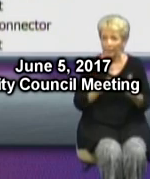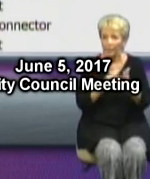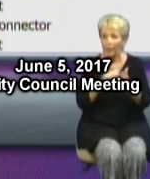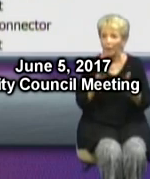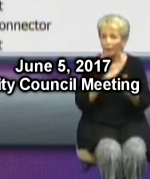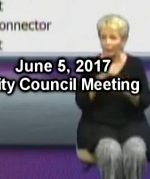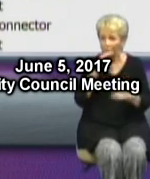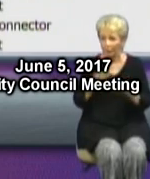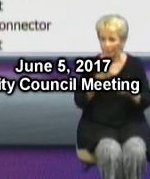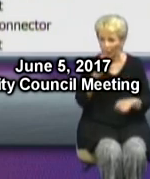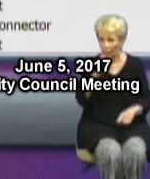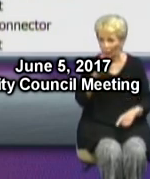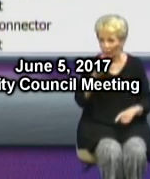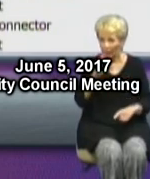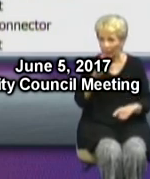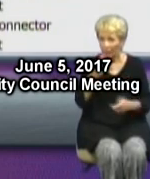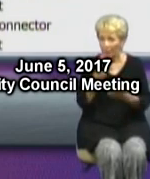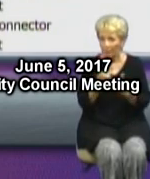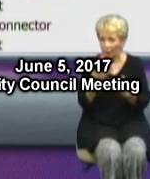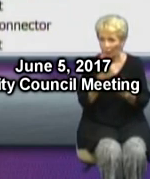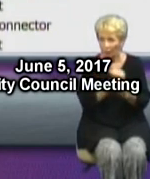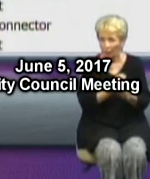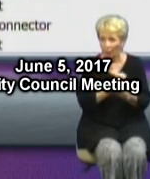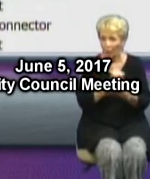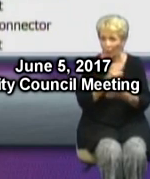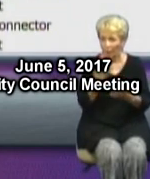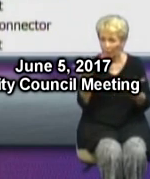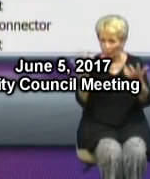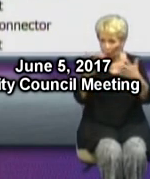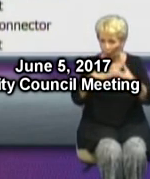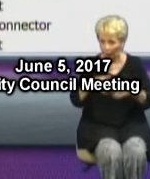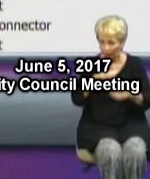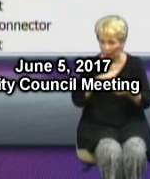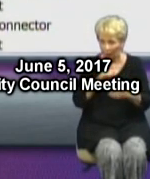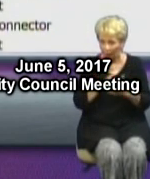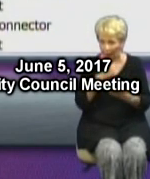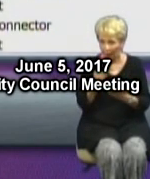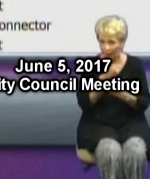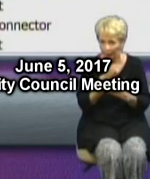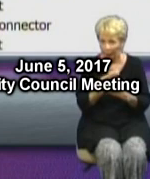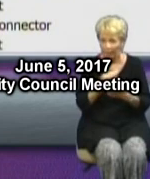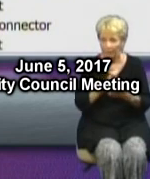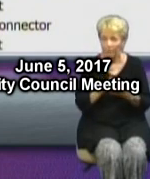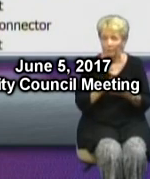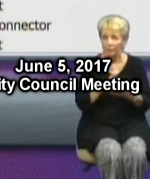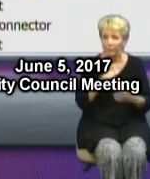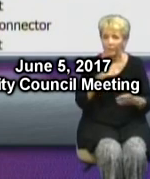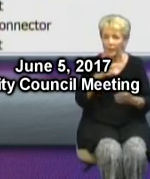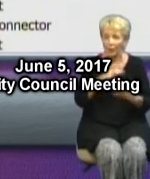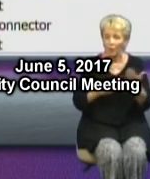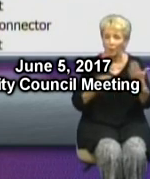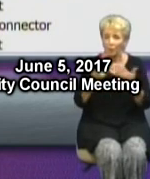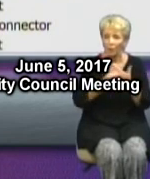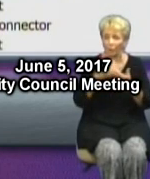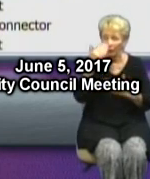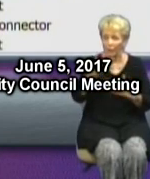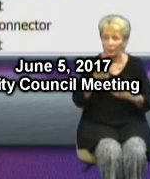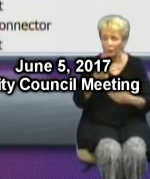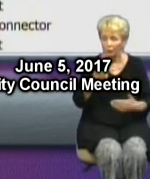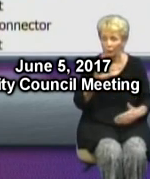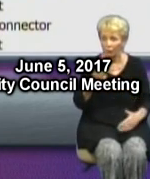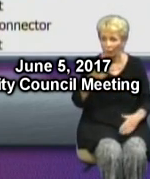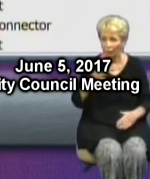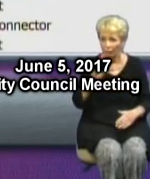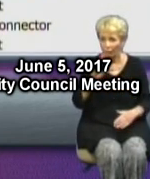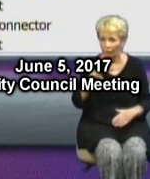of that is from grant revenues, and those are programmed into this budget. Highlighted projects for next year within the general fund: some